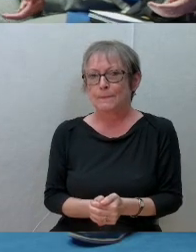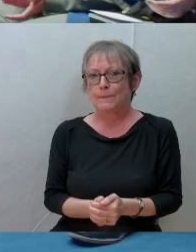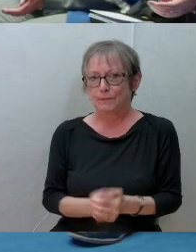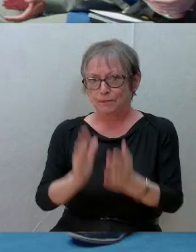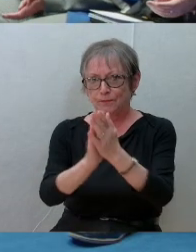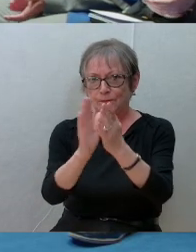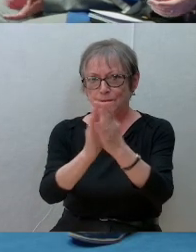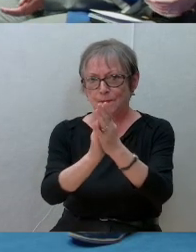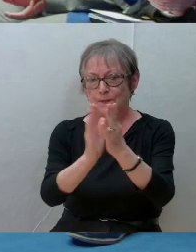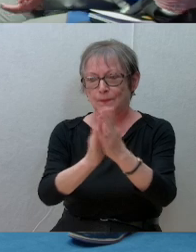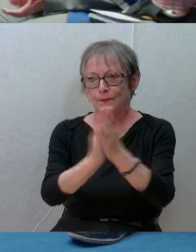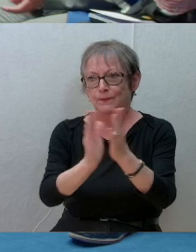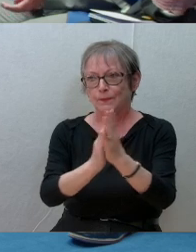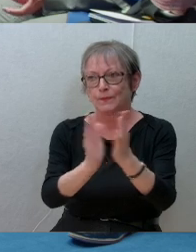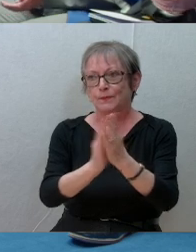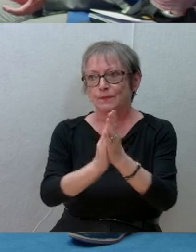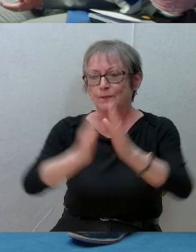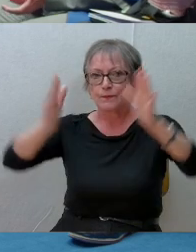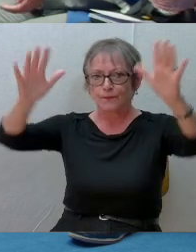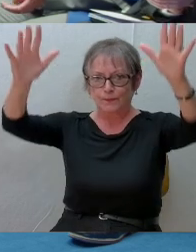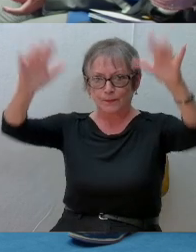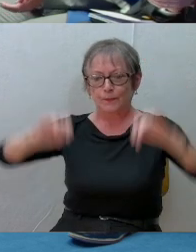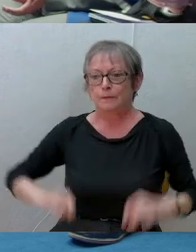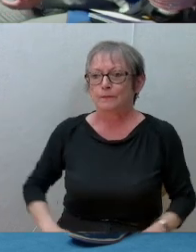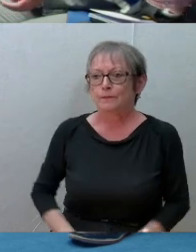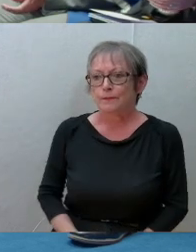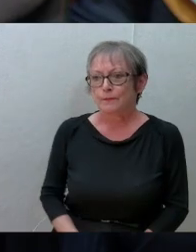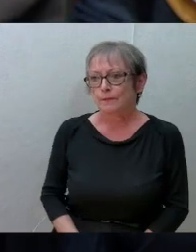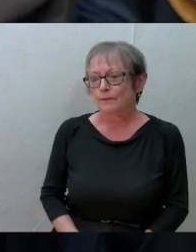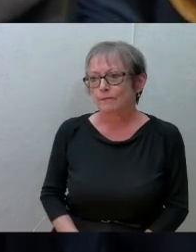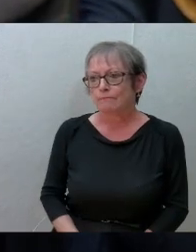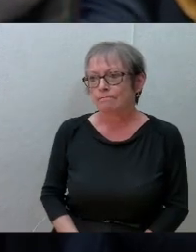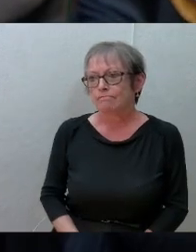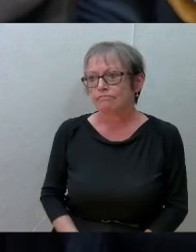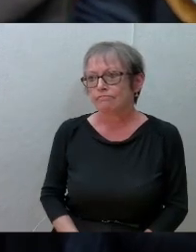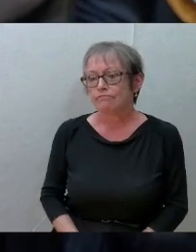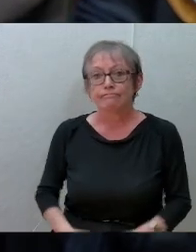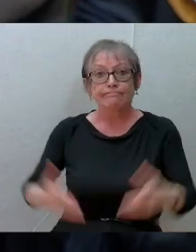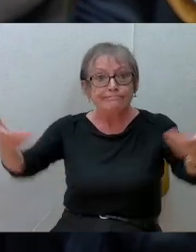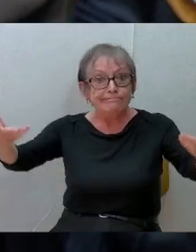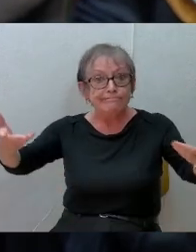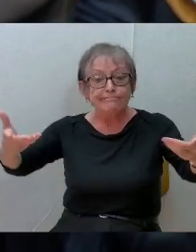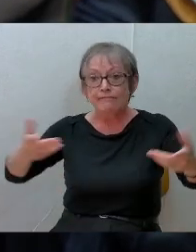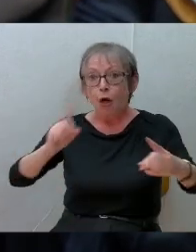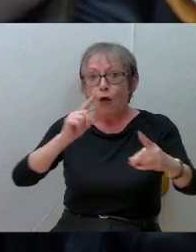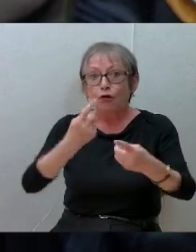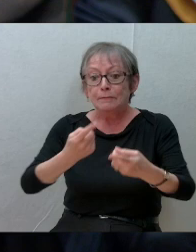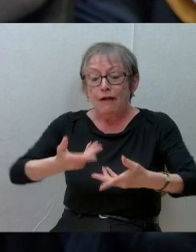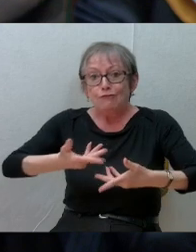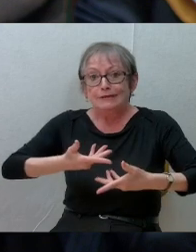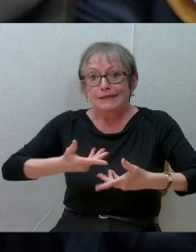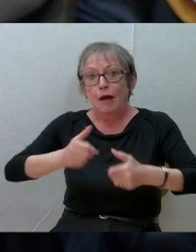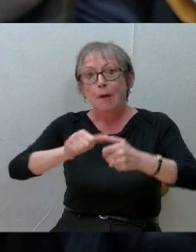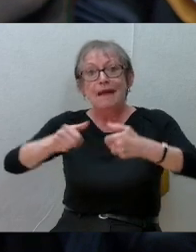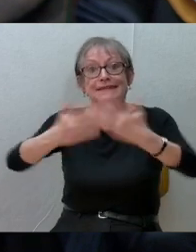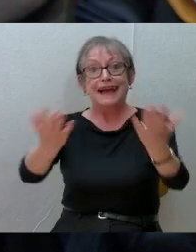So I couldn't have received this honor on a better